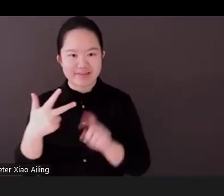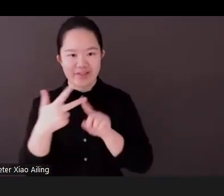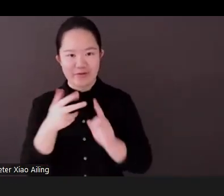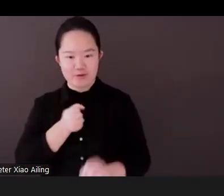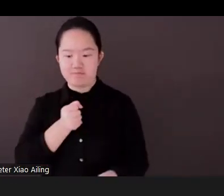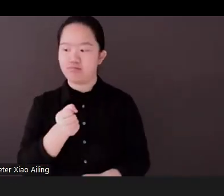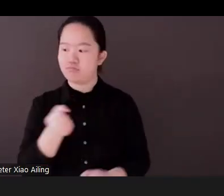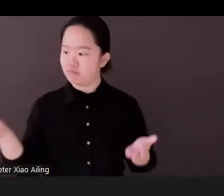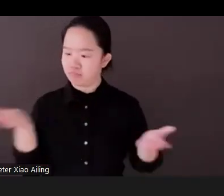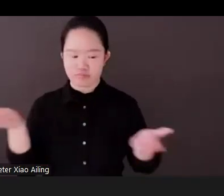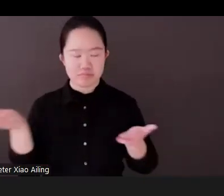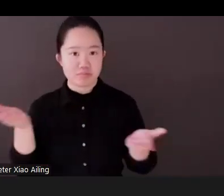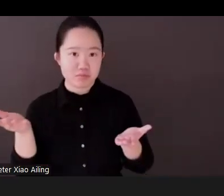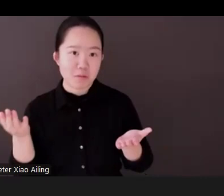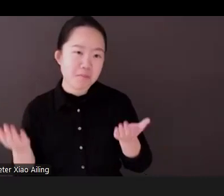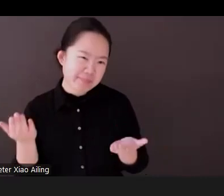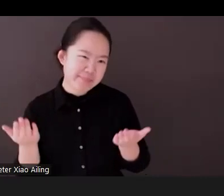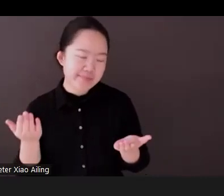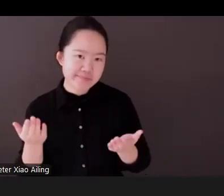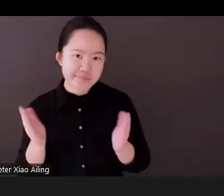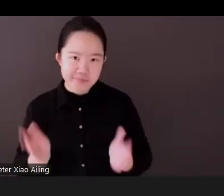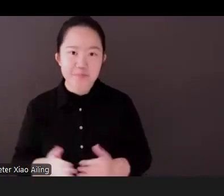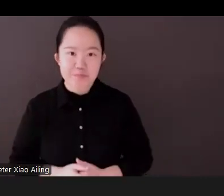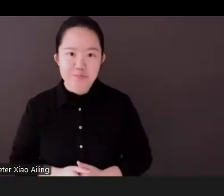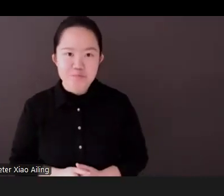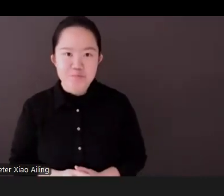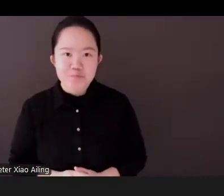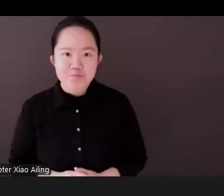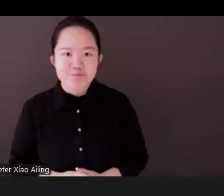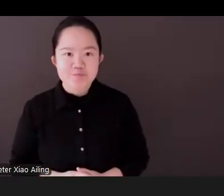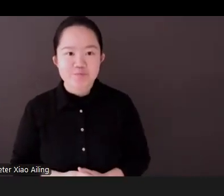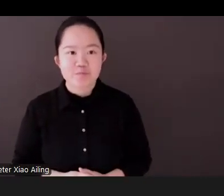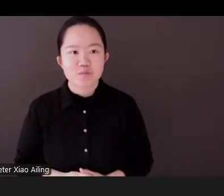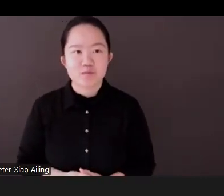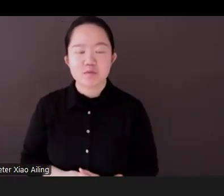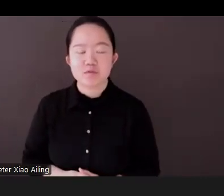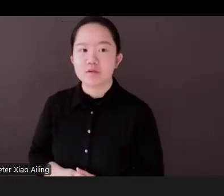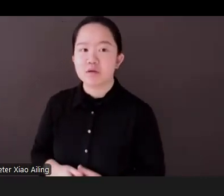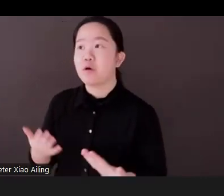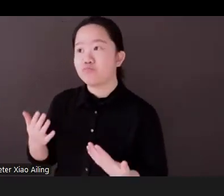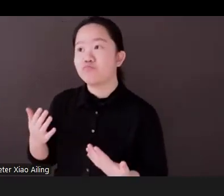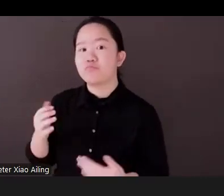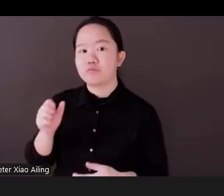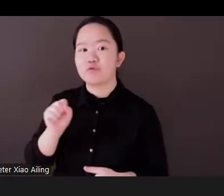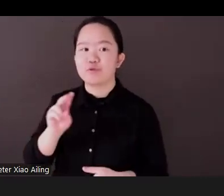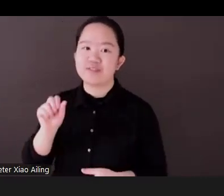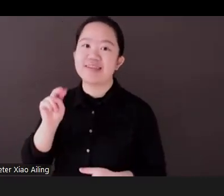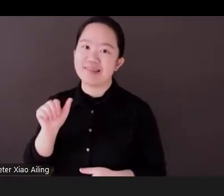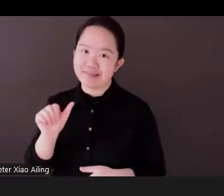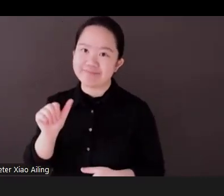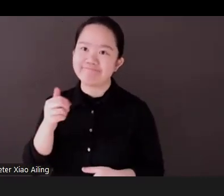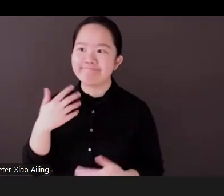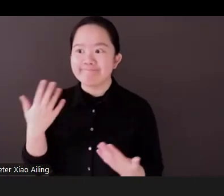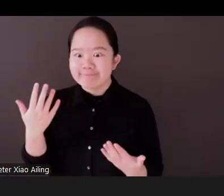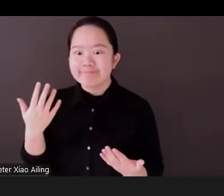Okay, so we will need the European Commission to make some coordination, because this looks like it can be very messy if